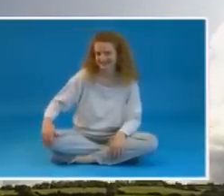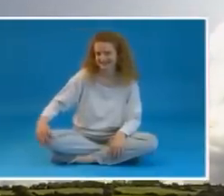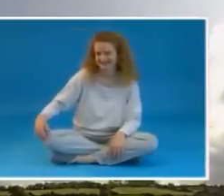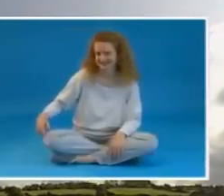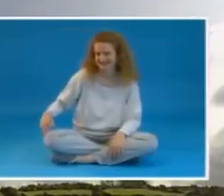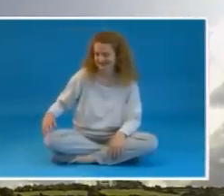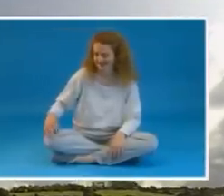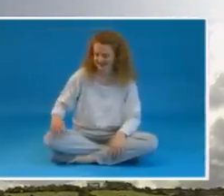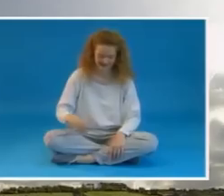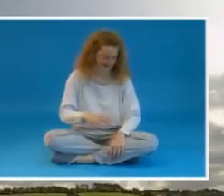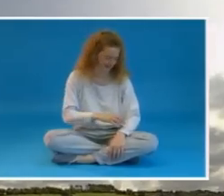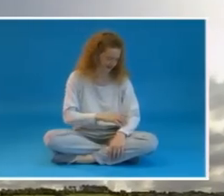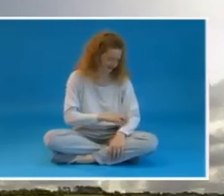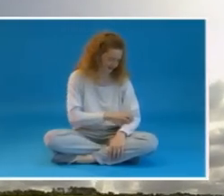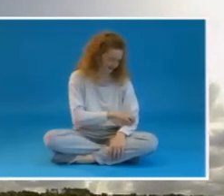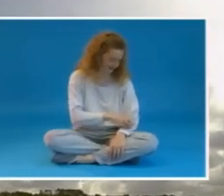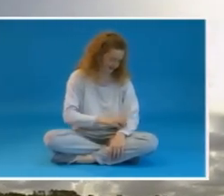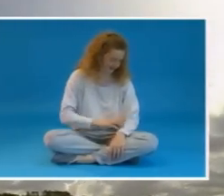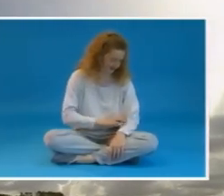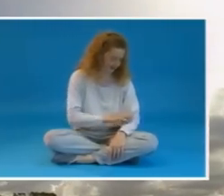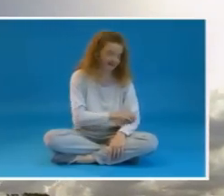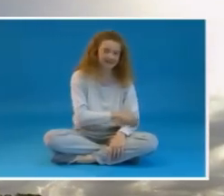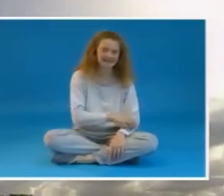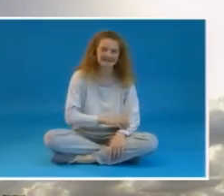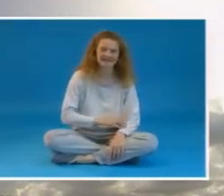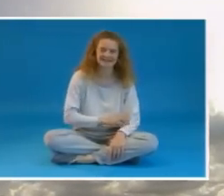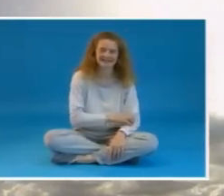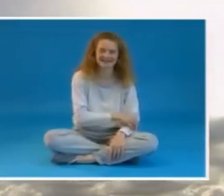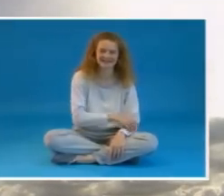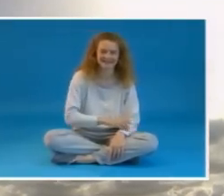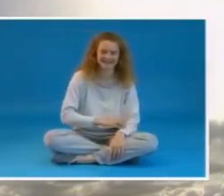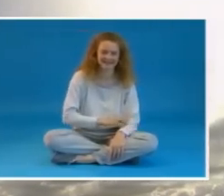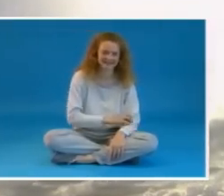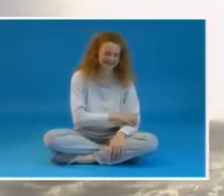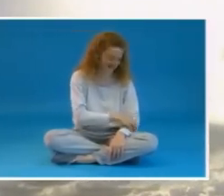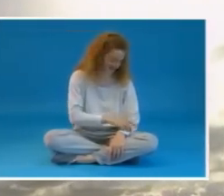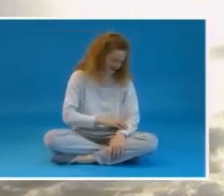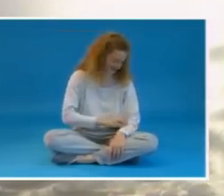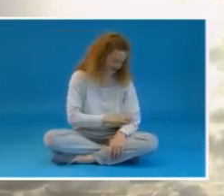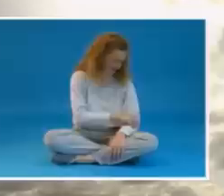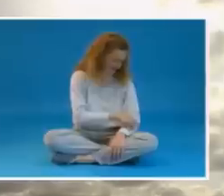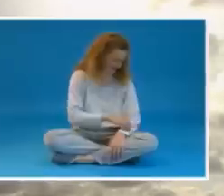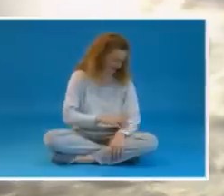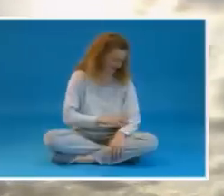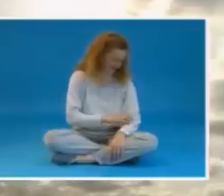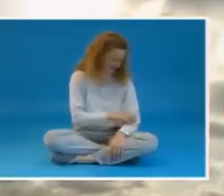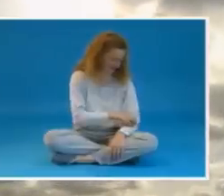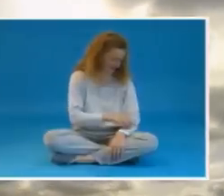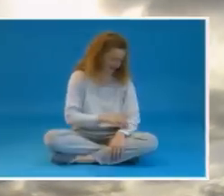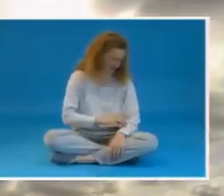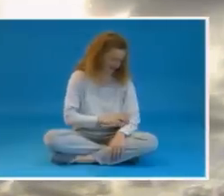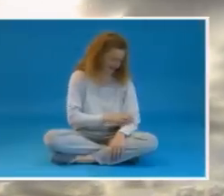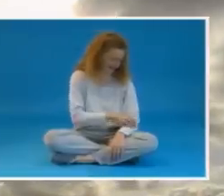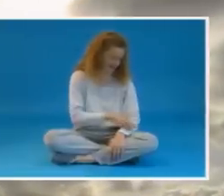my knee. There's a spider on my arm, on my arm. There's a spider on my arm, on my arm. There's